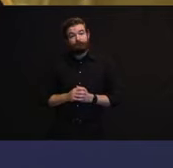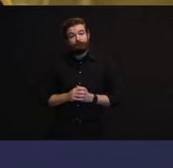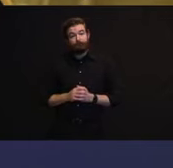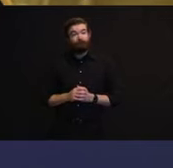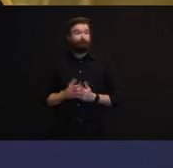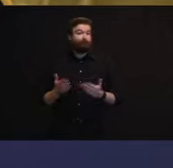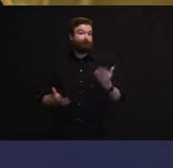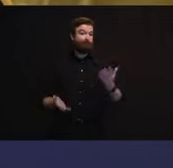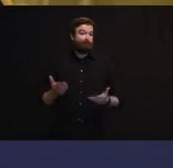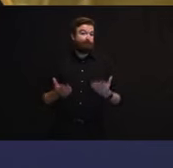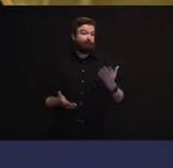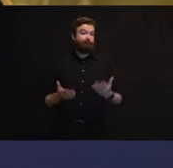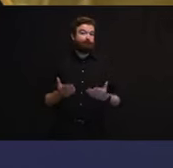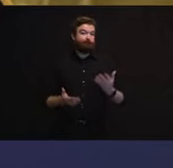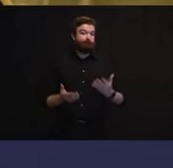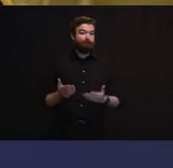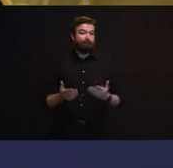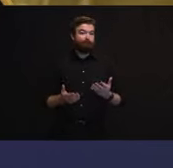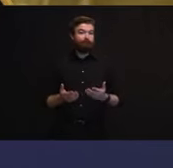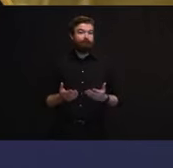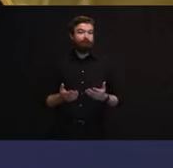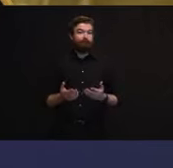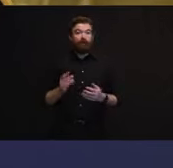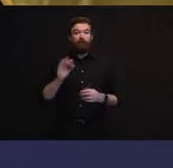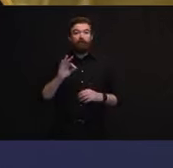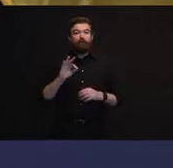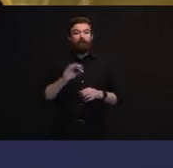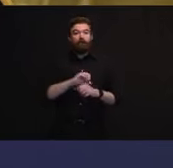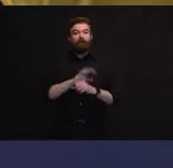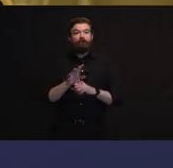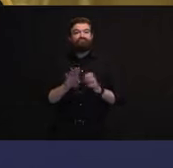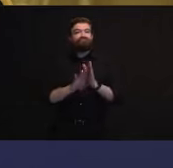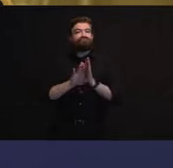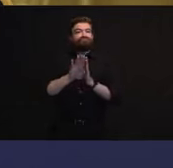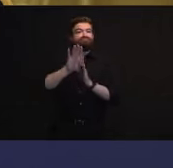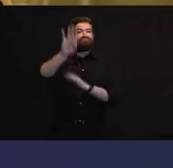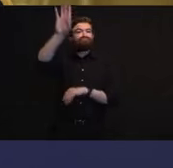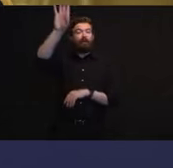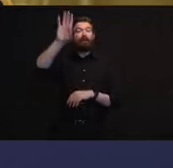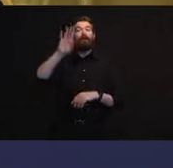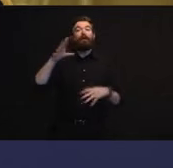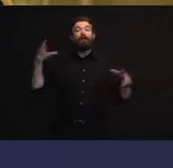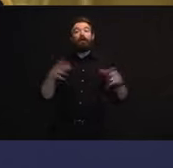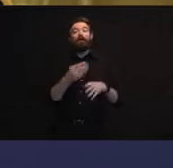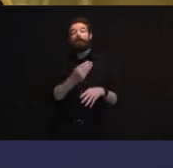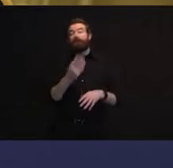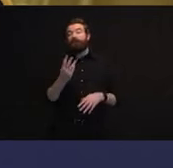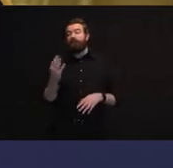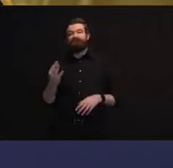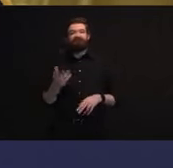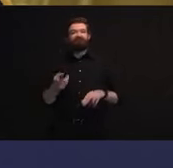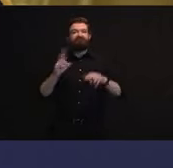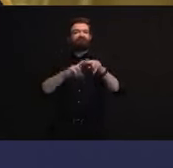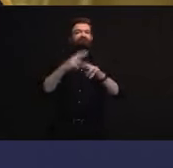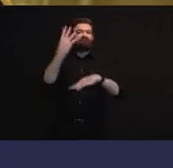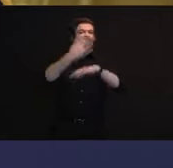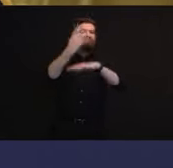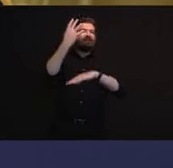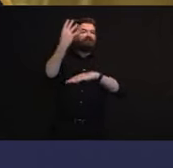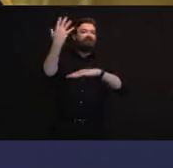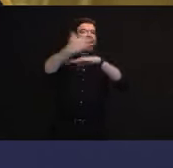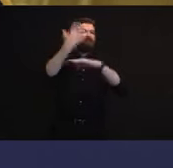for the moment, it's Monday, Wednesday, and Friday. We got a lot more coming at you on what those models look like.